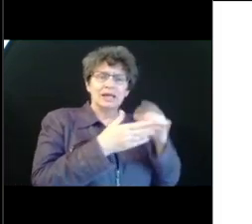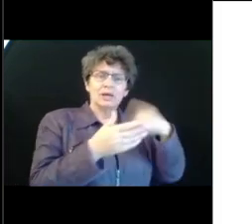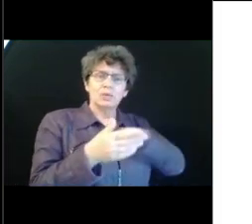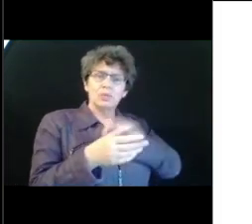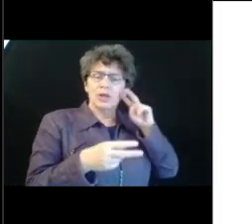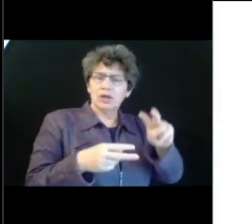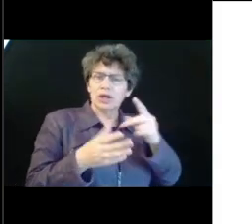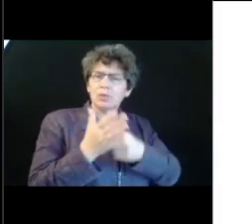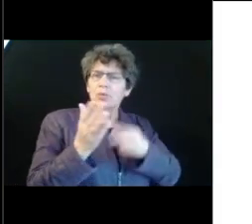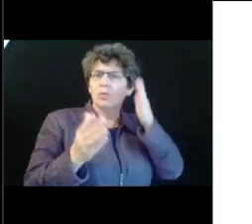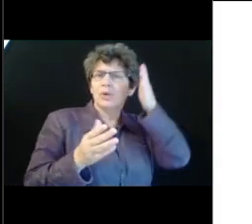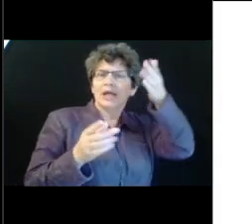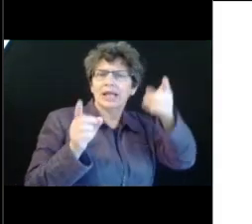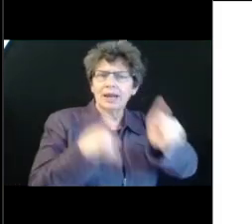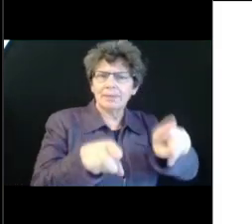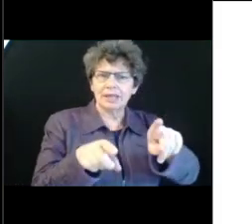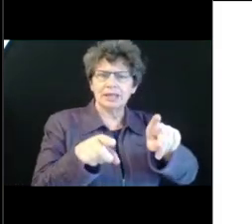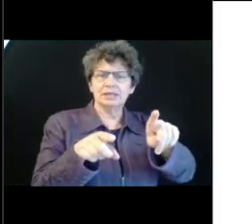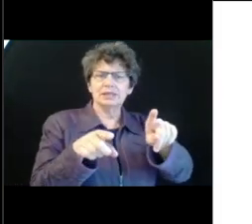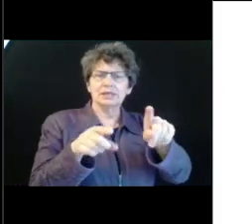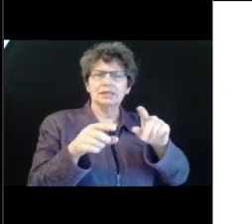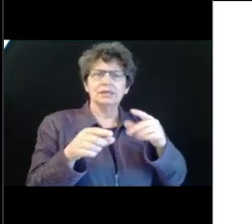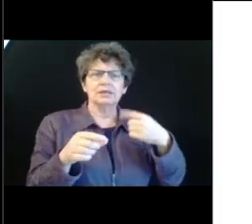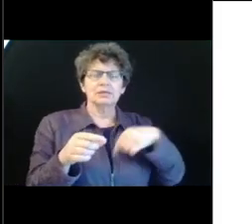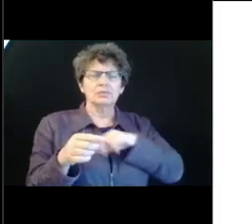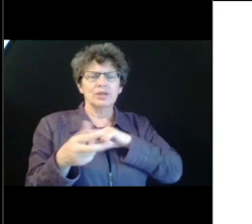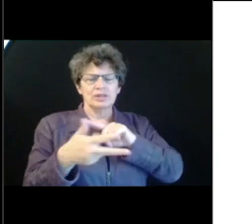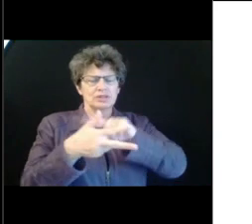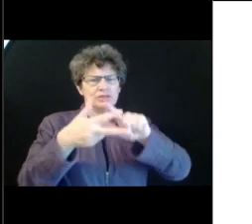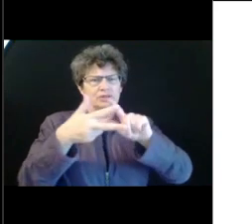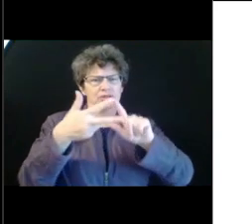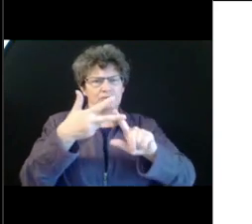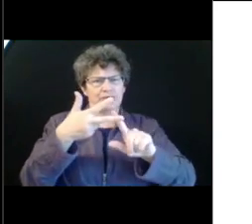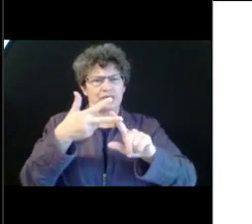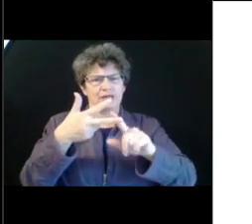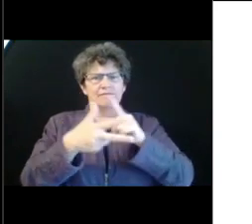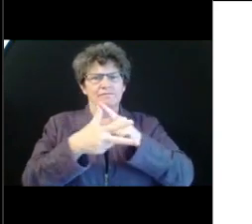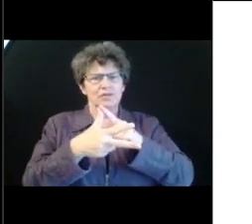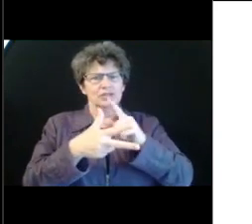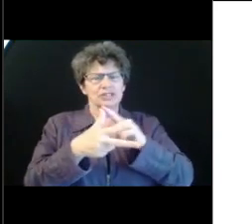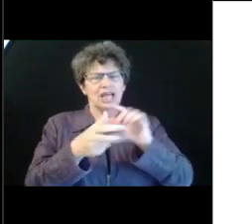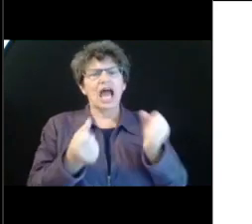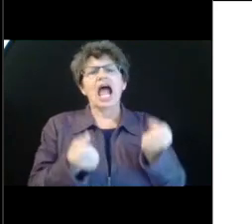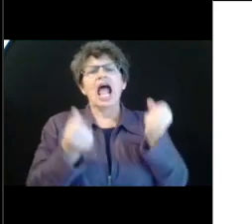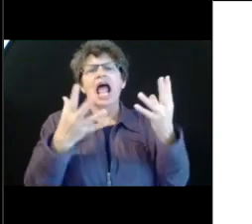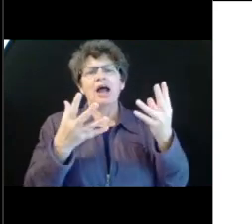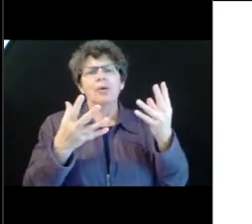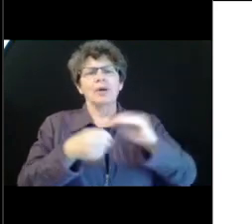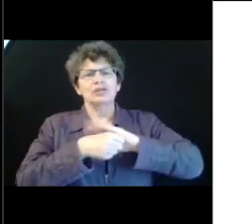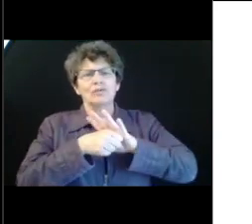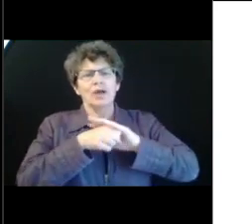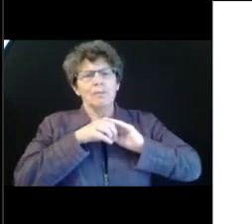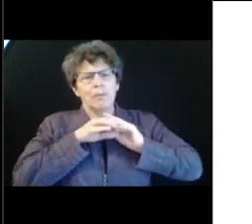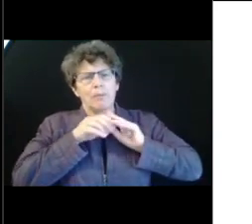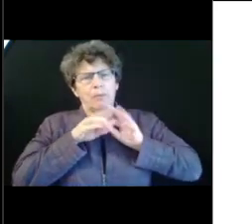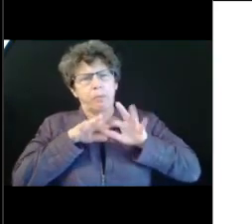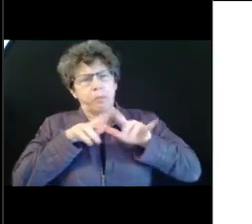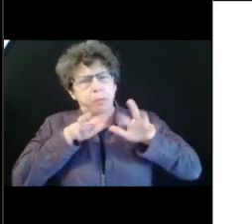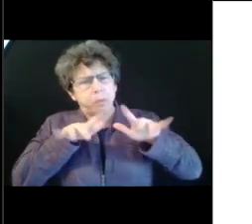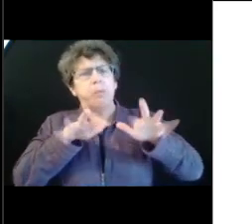three factors that we want to look at. The first is something called reproduction rate, and that's just simply the speed with